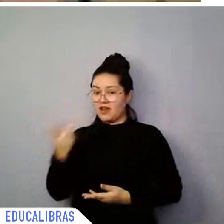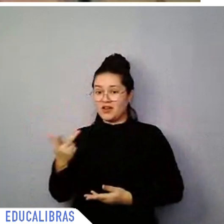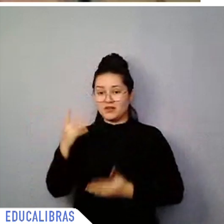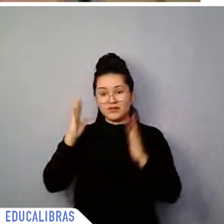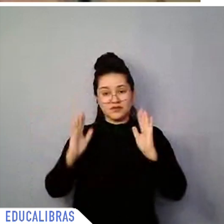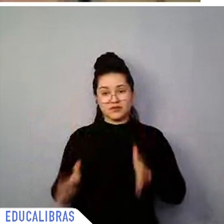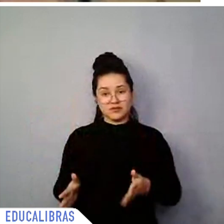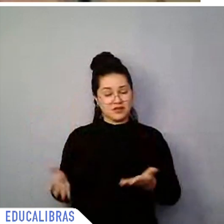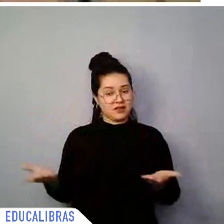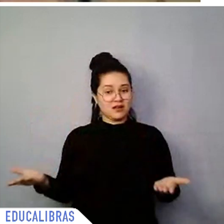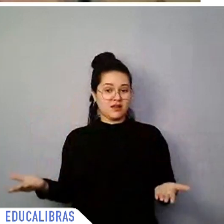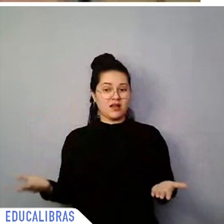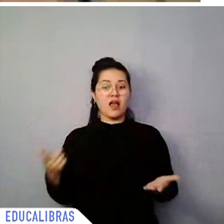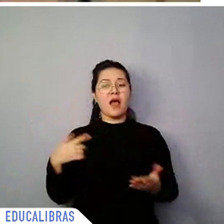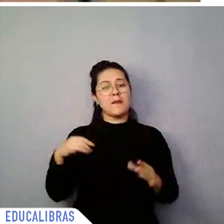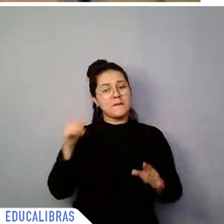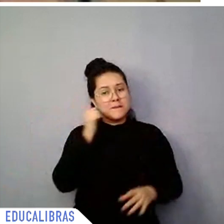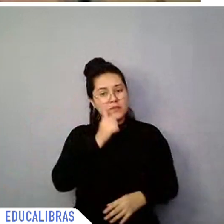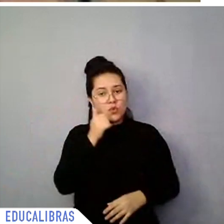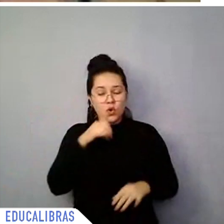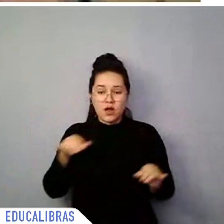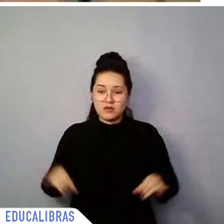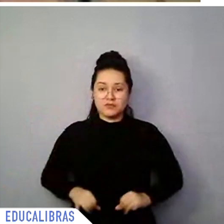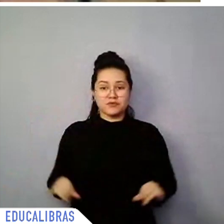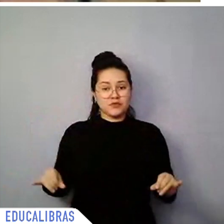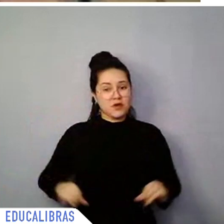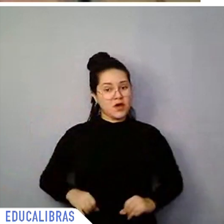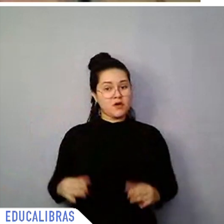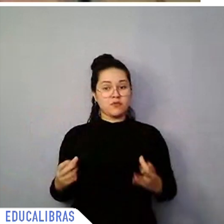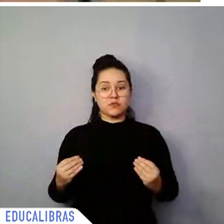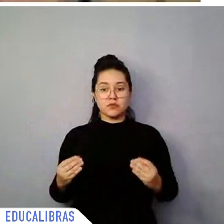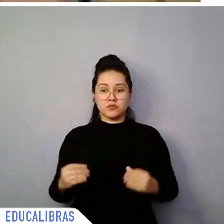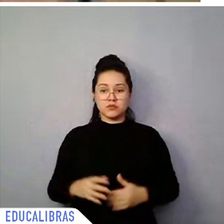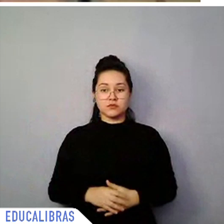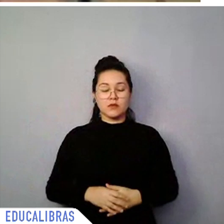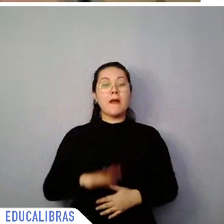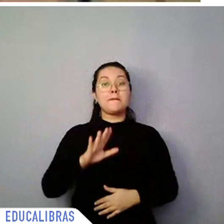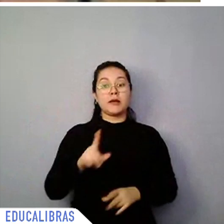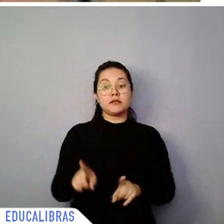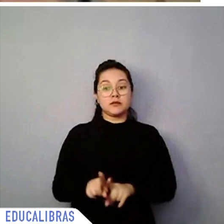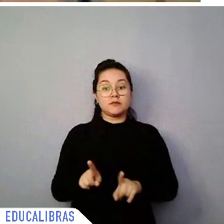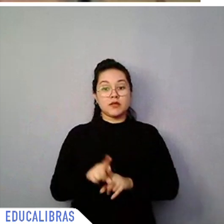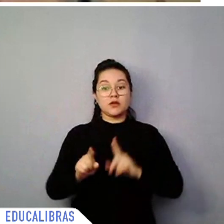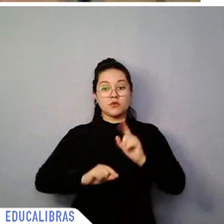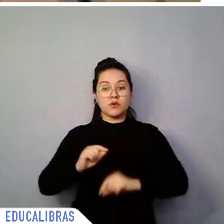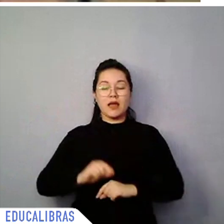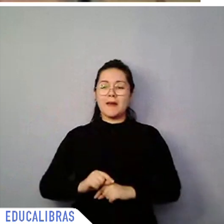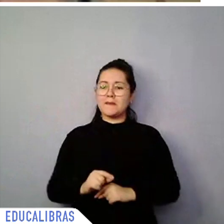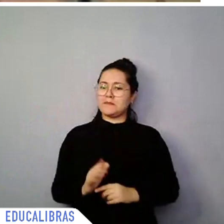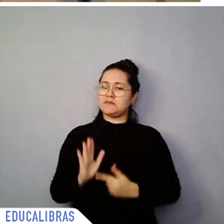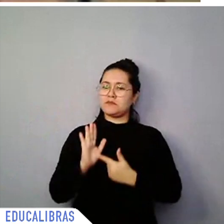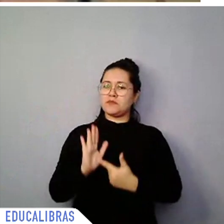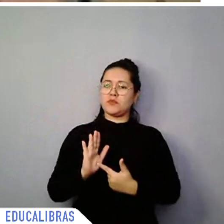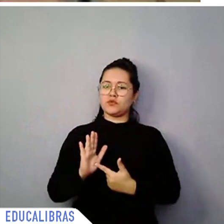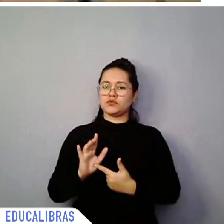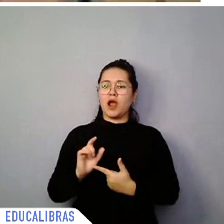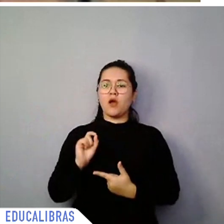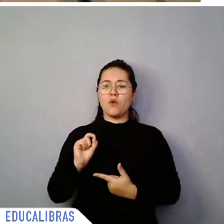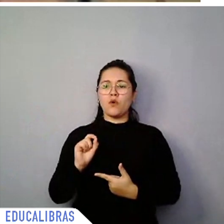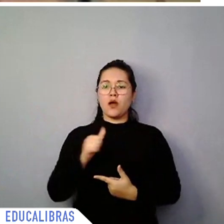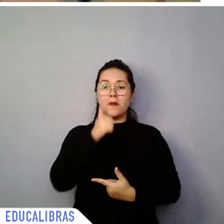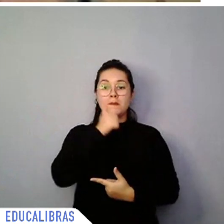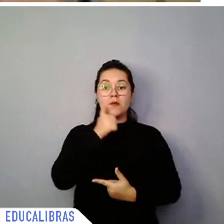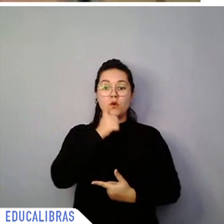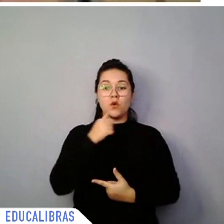Deputy Alexander said. Women have suffered a lot, but on the other hand, the situation has shown how